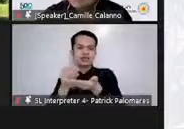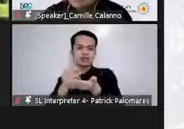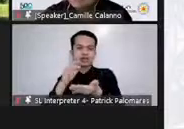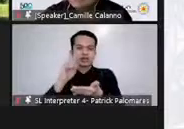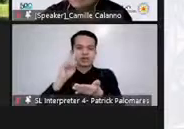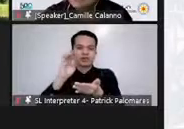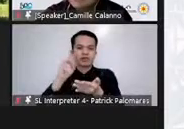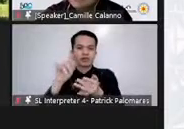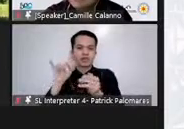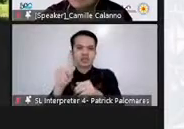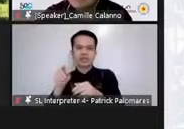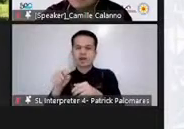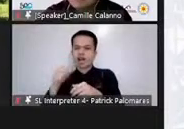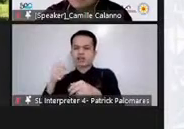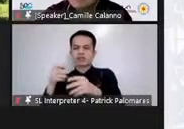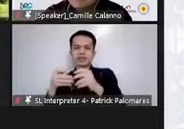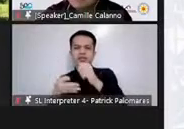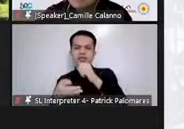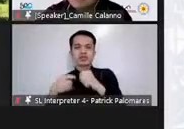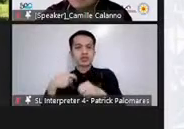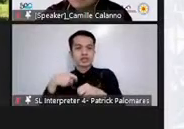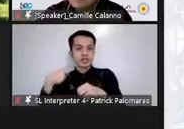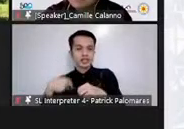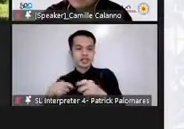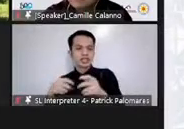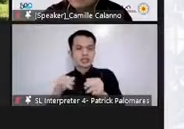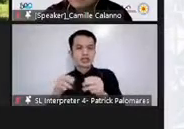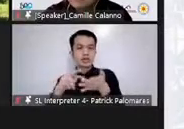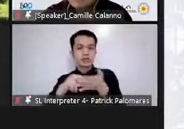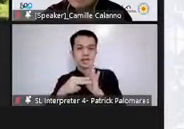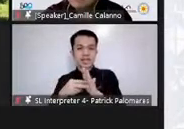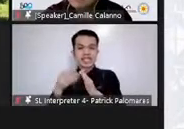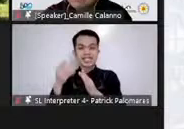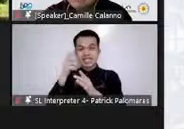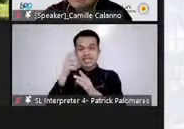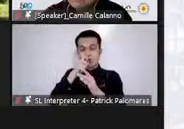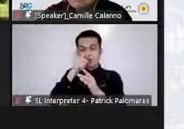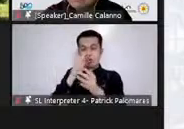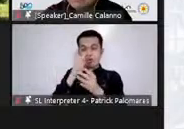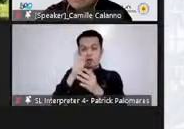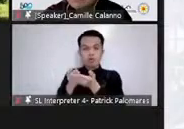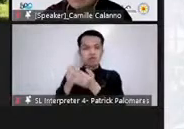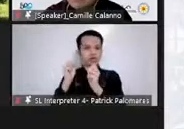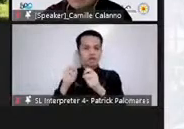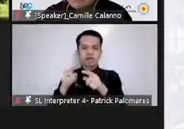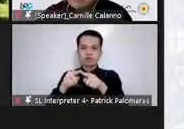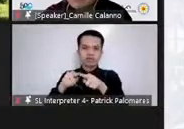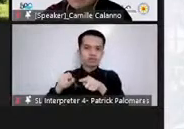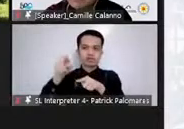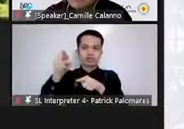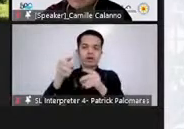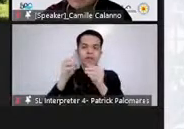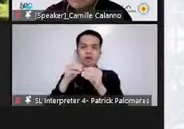Southeast Asia and also China. So it means our ancient boats can do long distance ocean